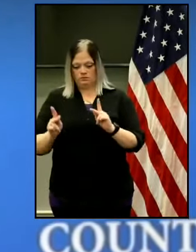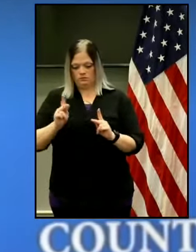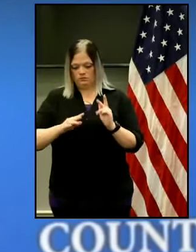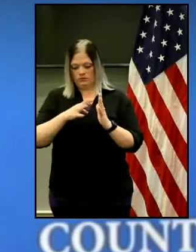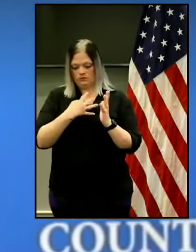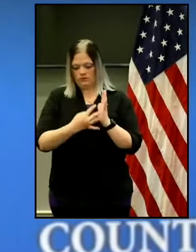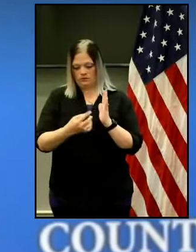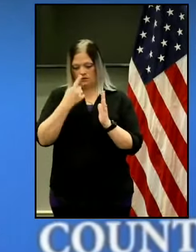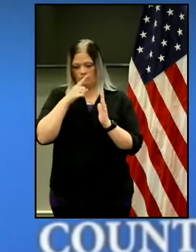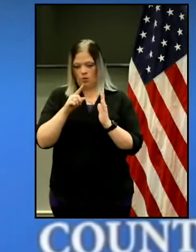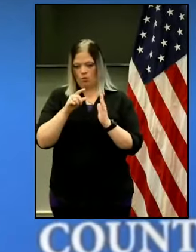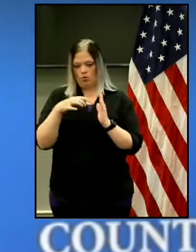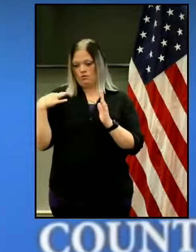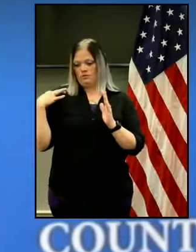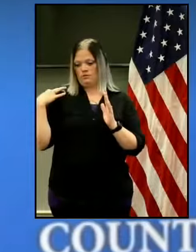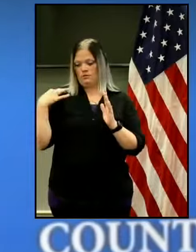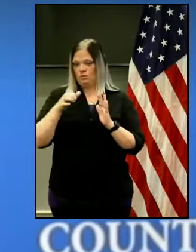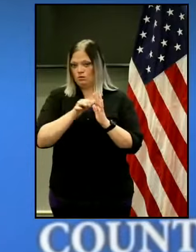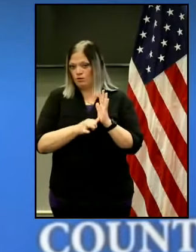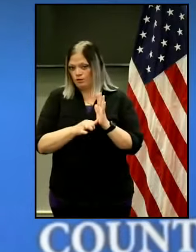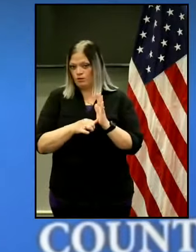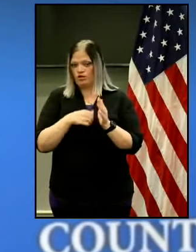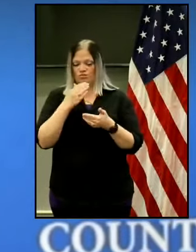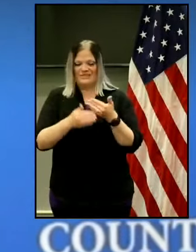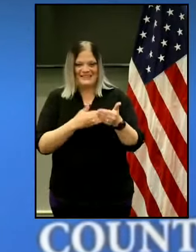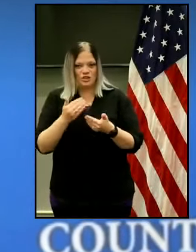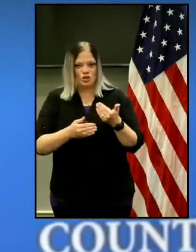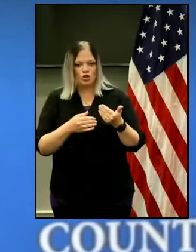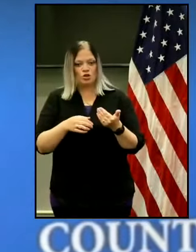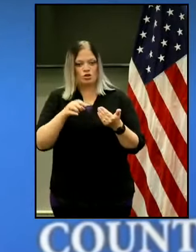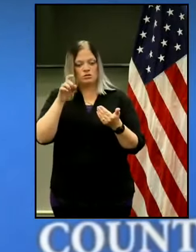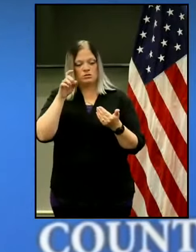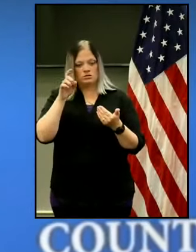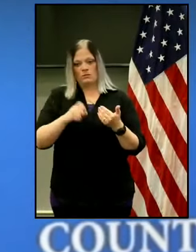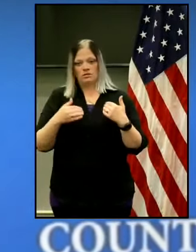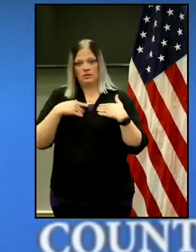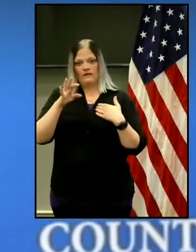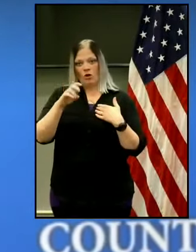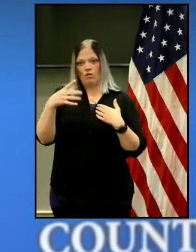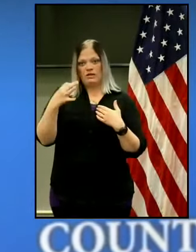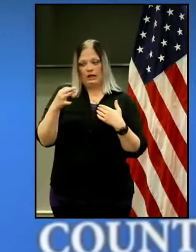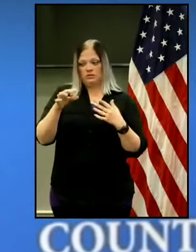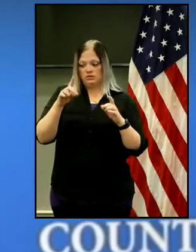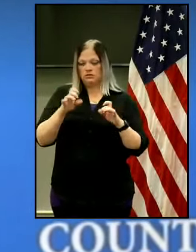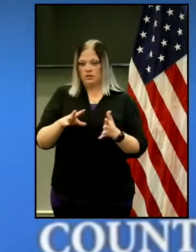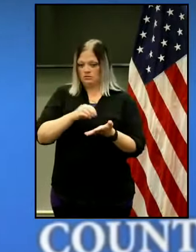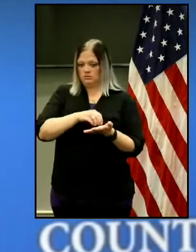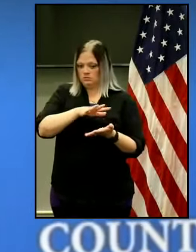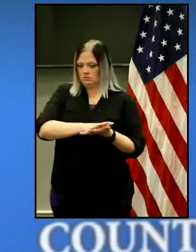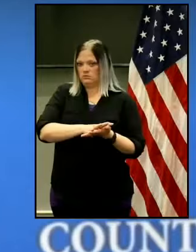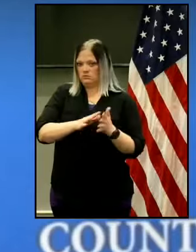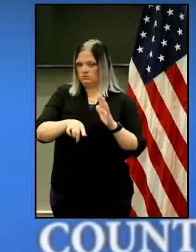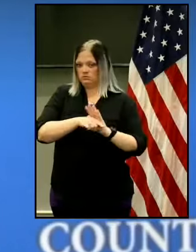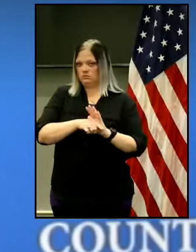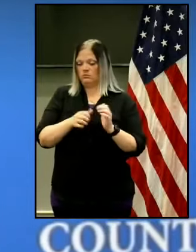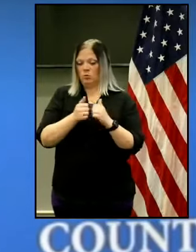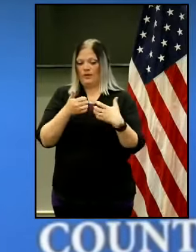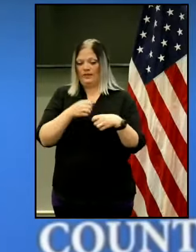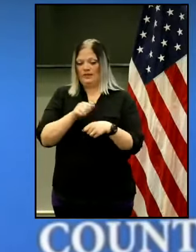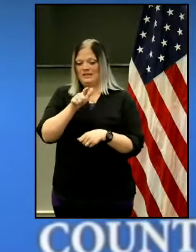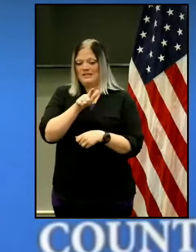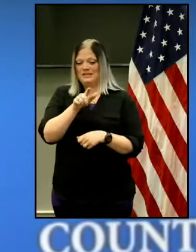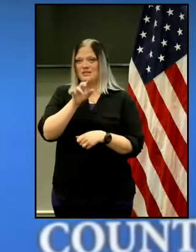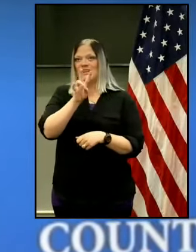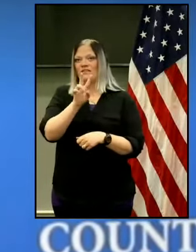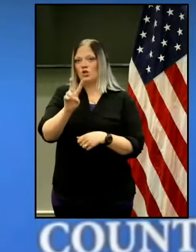scheduled for elective surgeries or elective procedures. They have to have a COVID-19 test that's documented as negative within 72